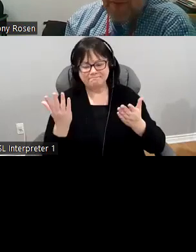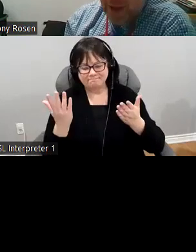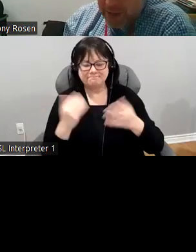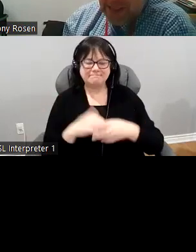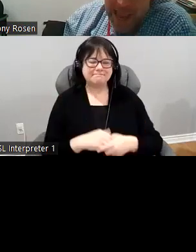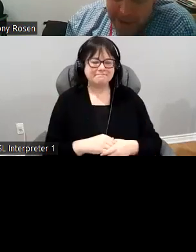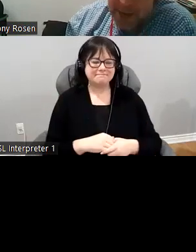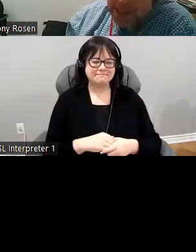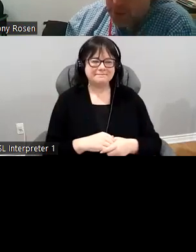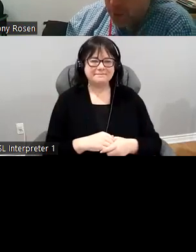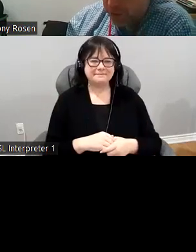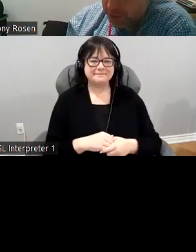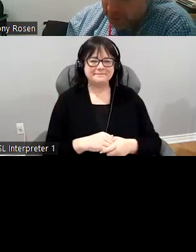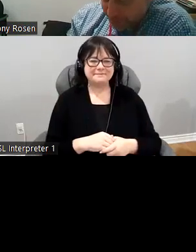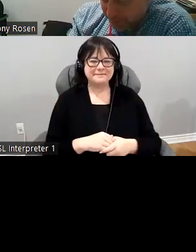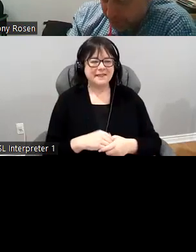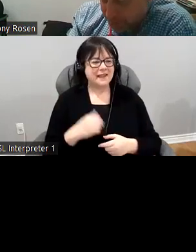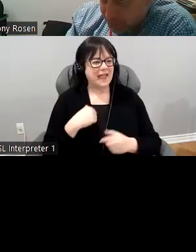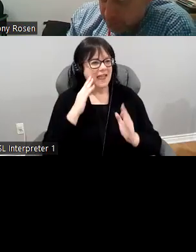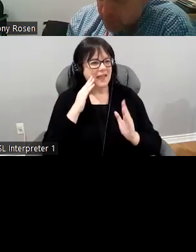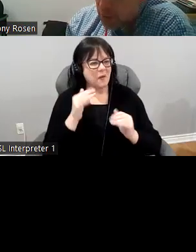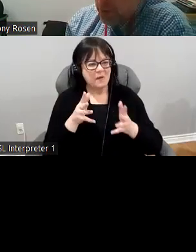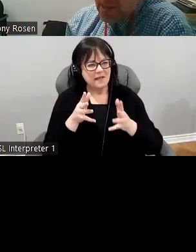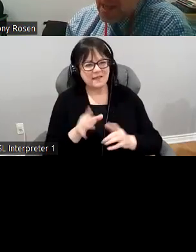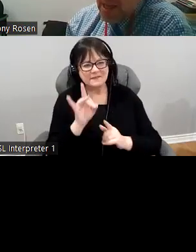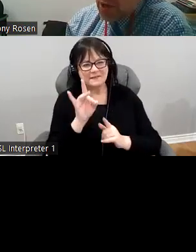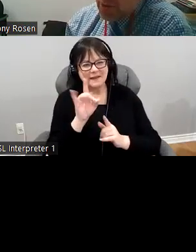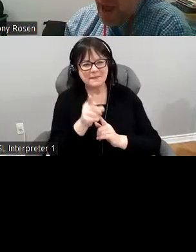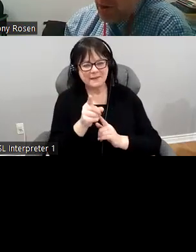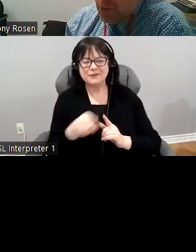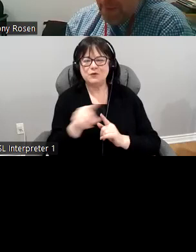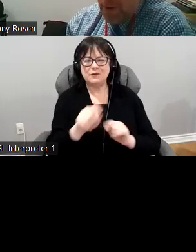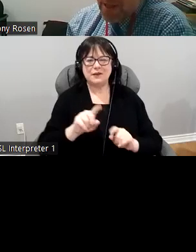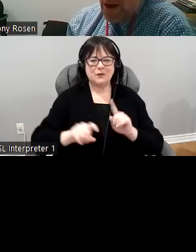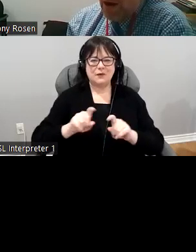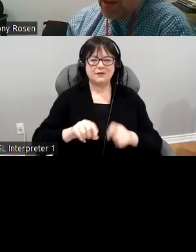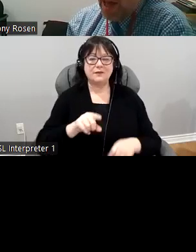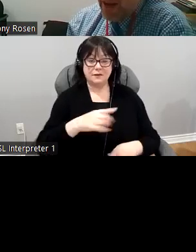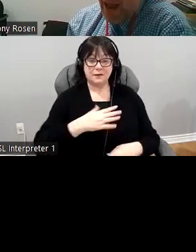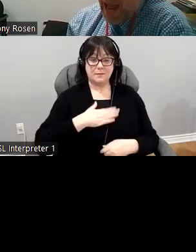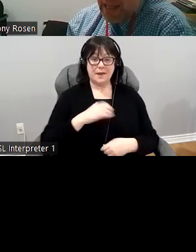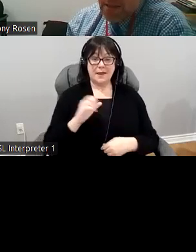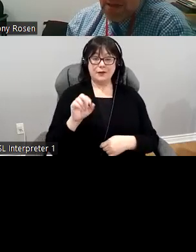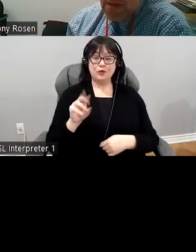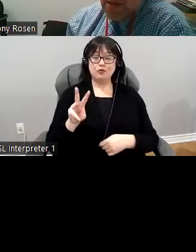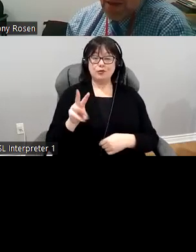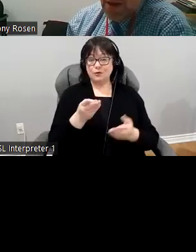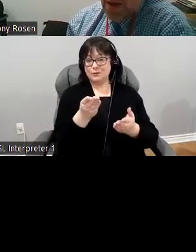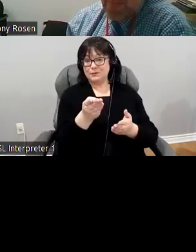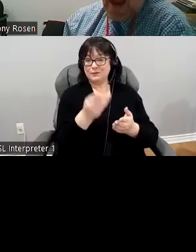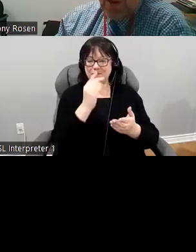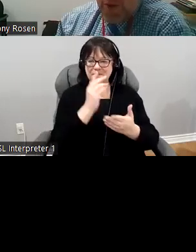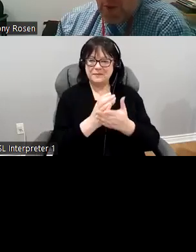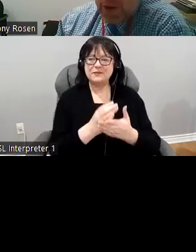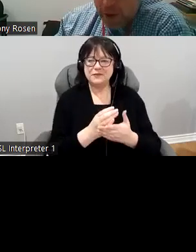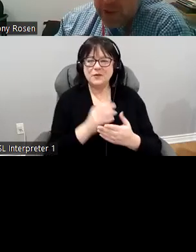Hopefully I've left at least 8 minutes for questions. You can see these are my crew members. They are 11 and 8. And